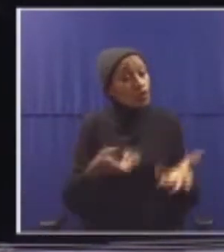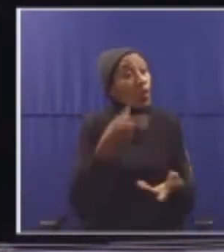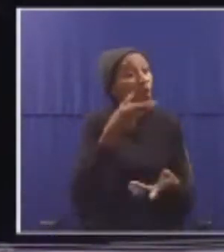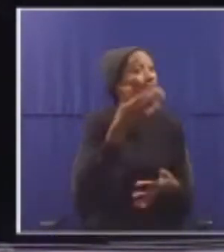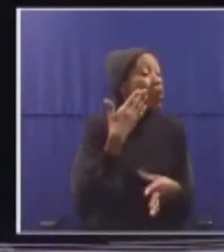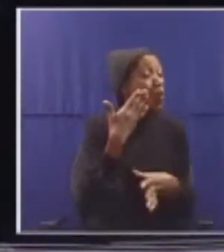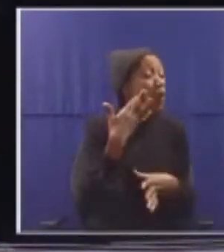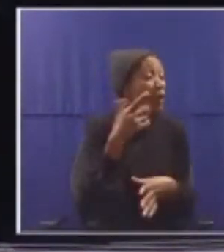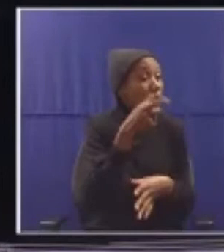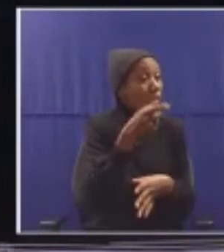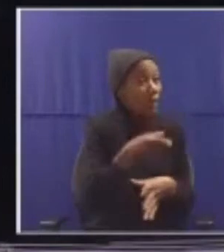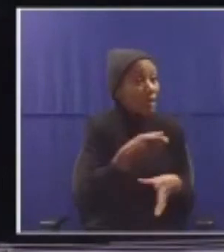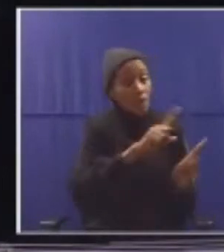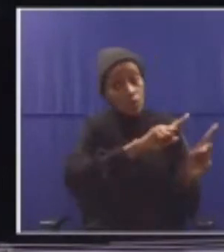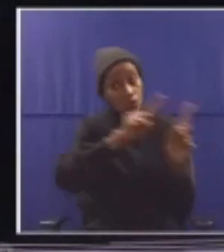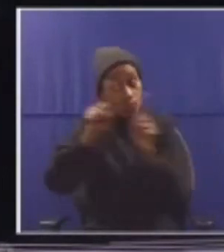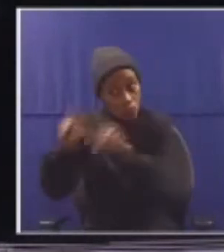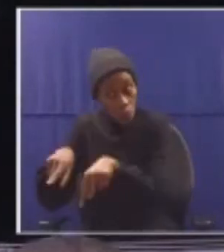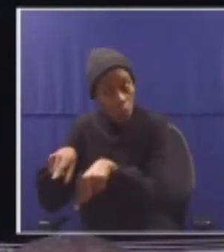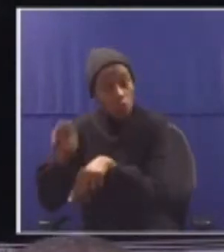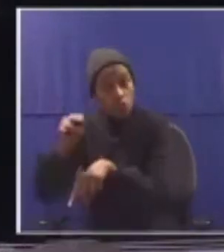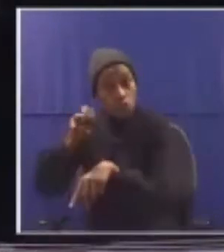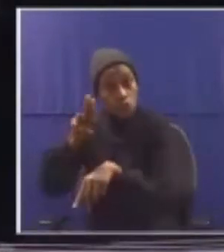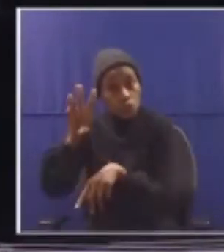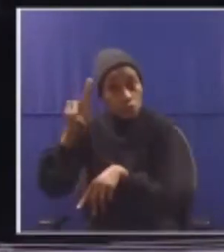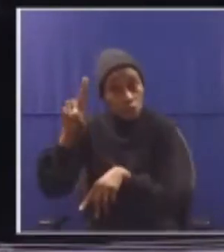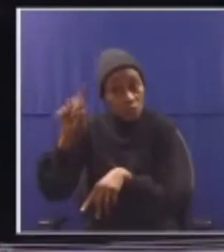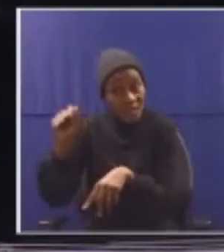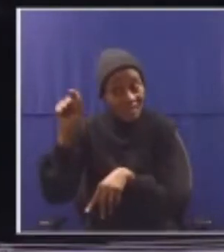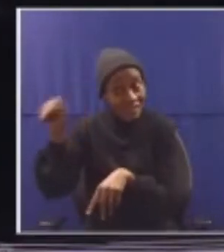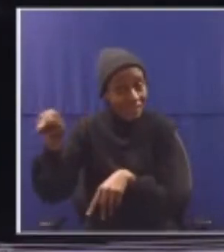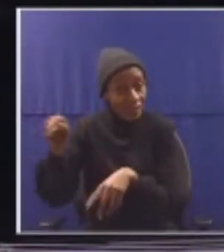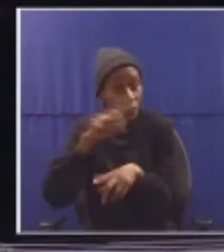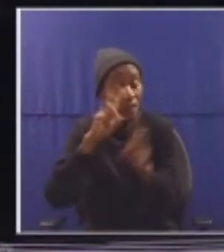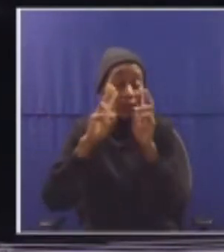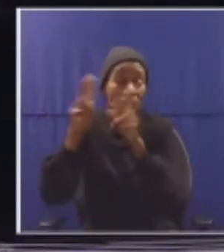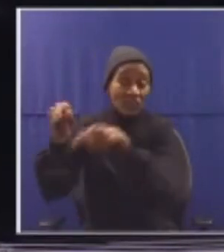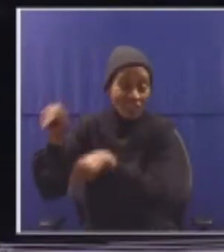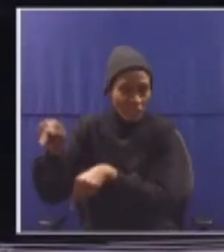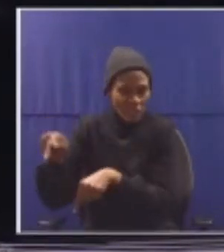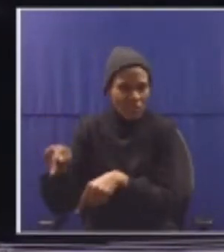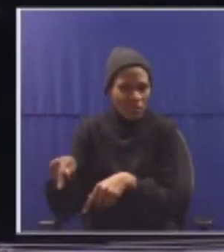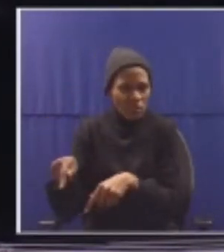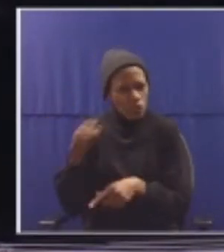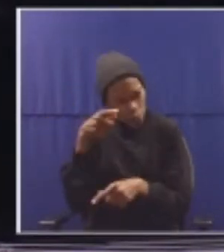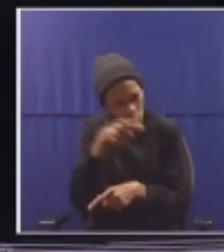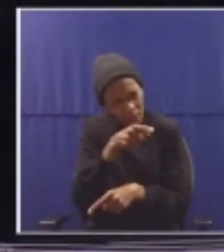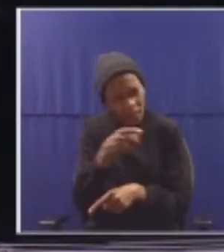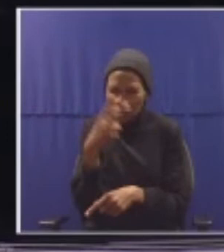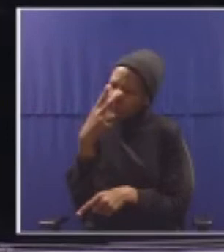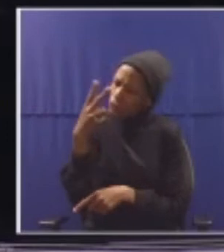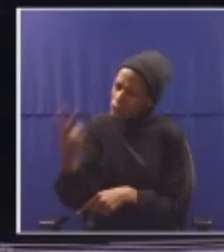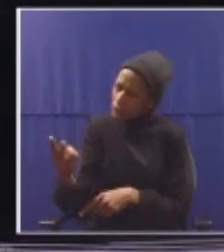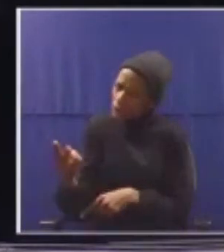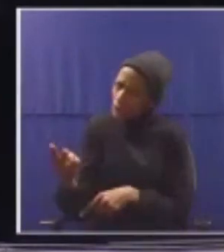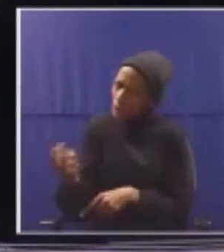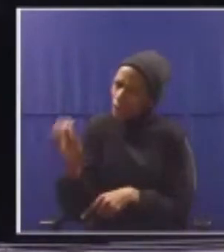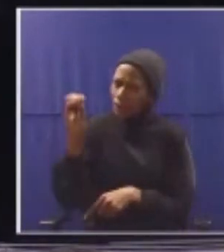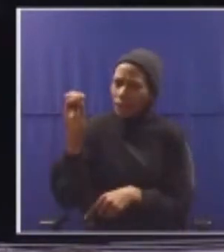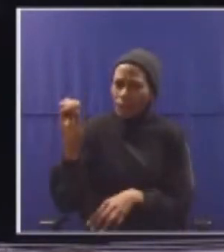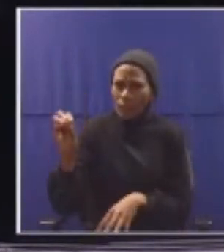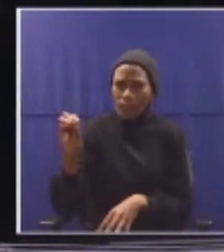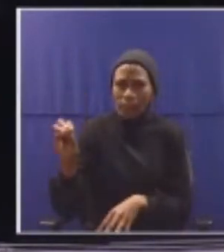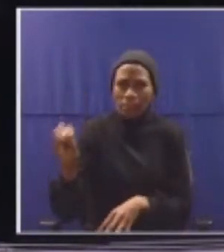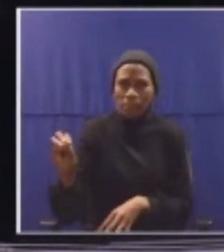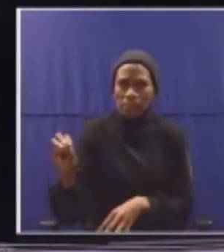intervention as a special envoy and the deliberations that took place, is there any evidence or information that was unfolded